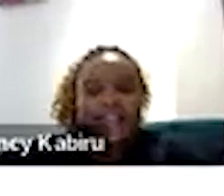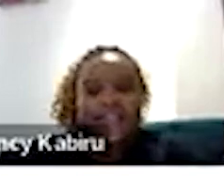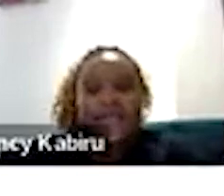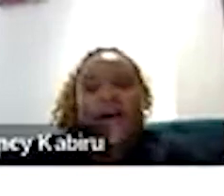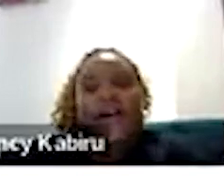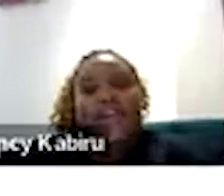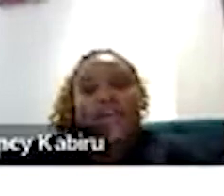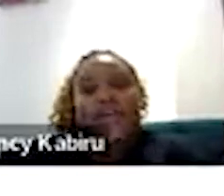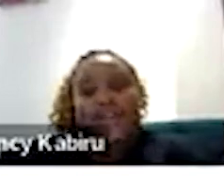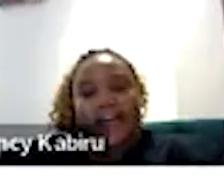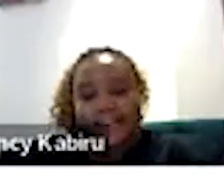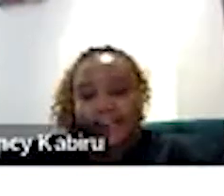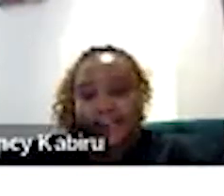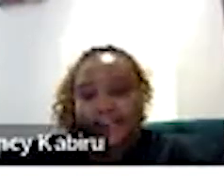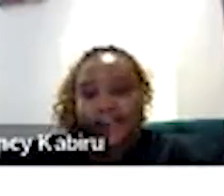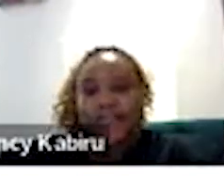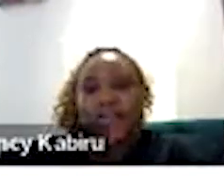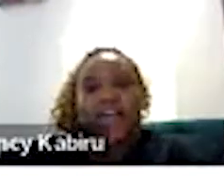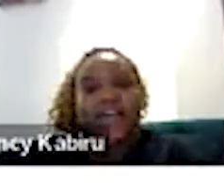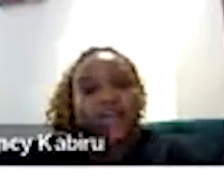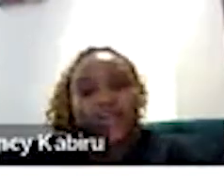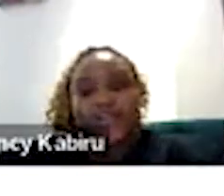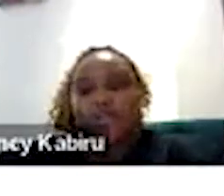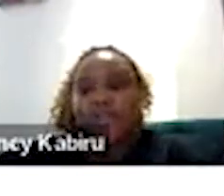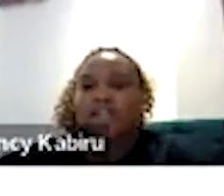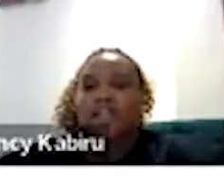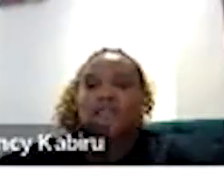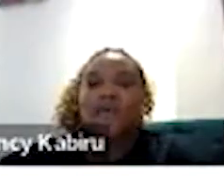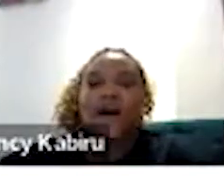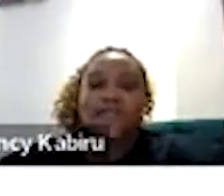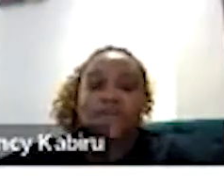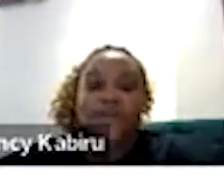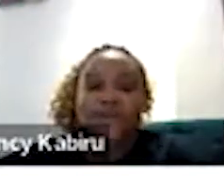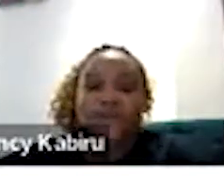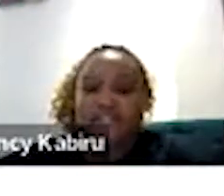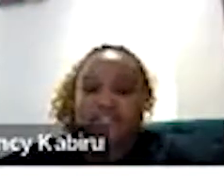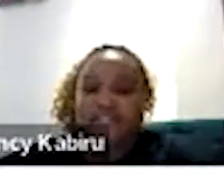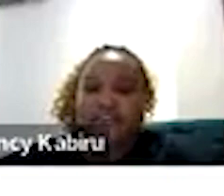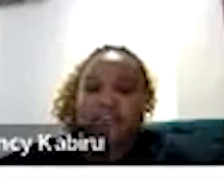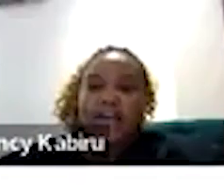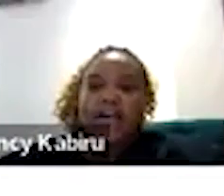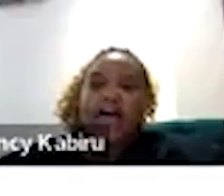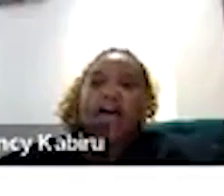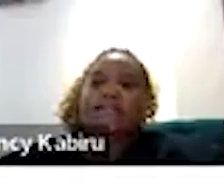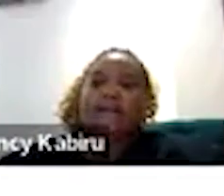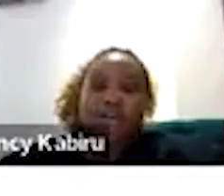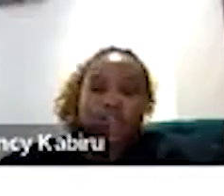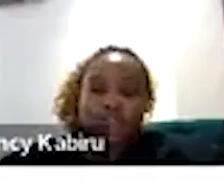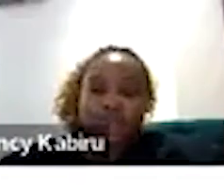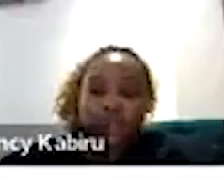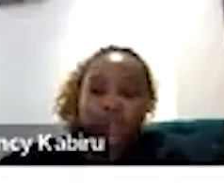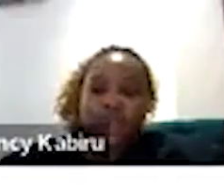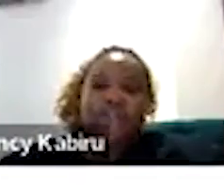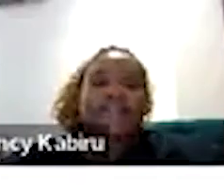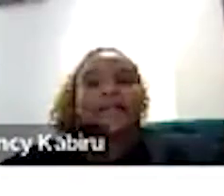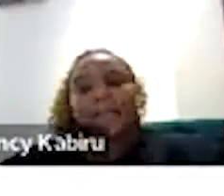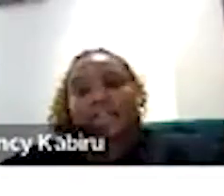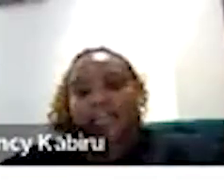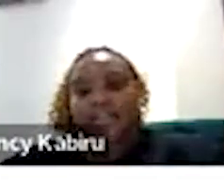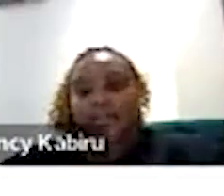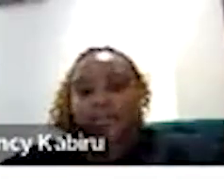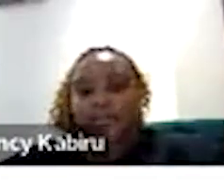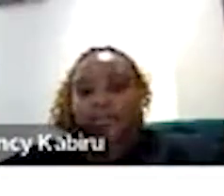Higher. So having known that, if you're diagnosed, you need to have your community support you,